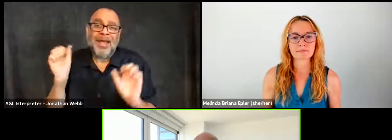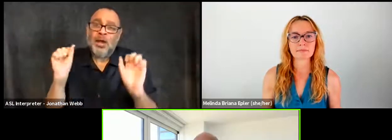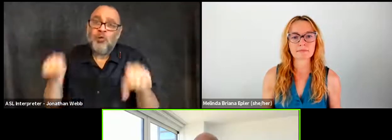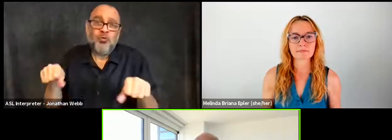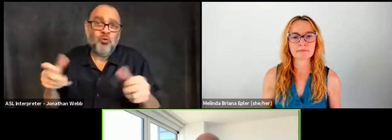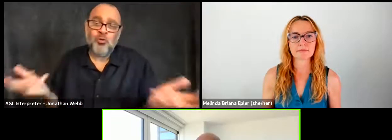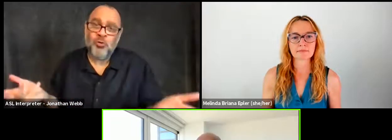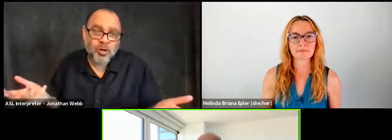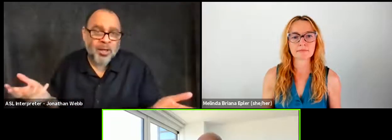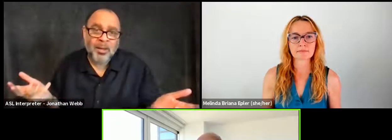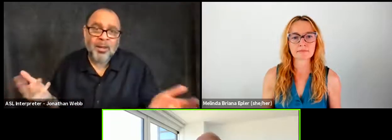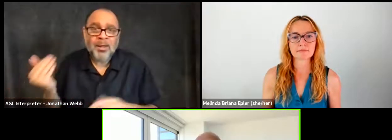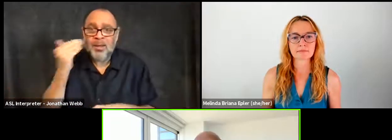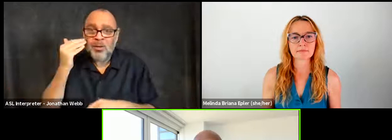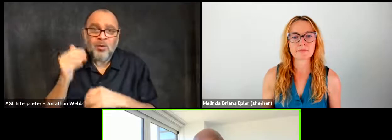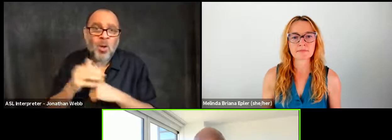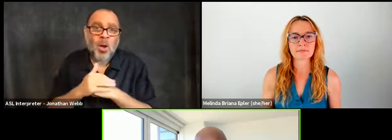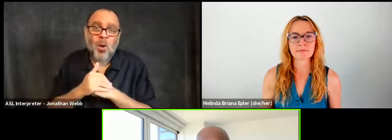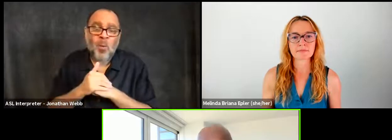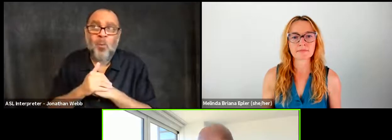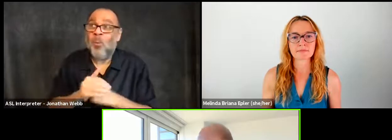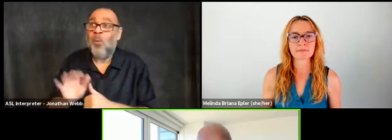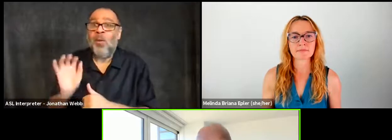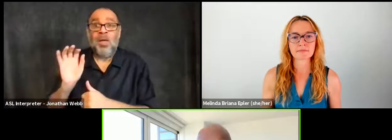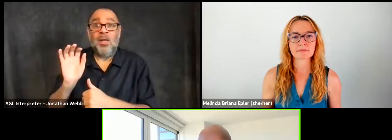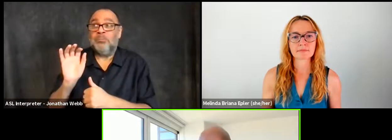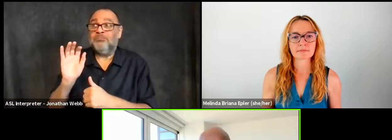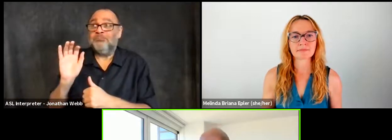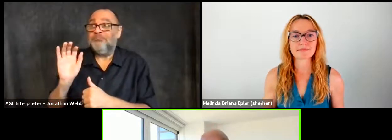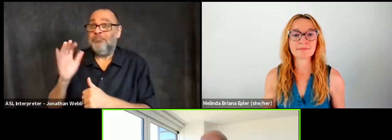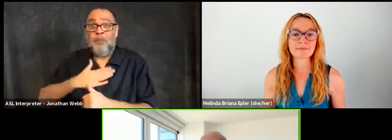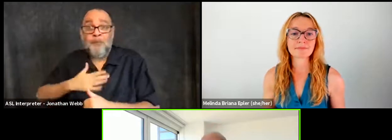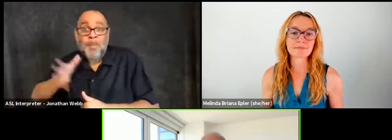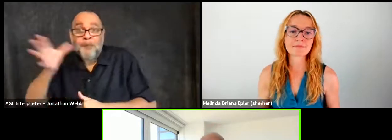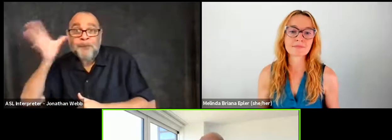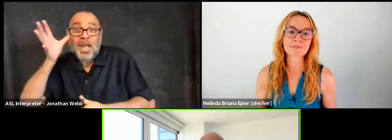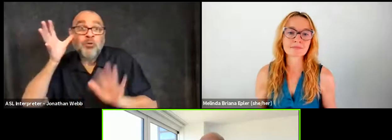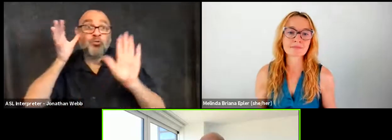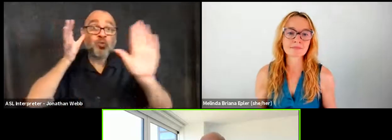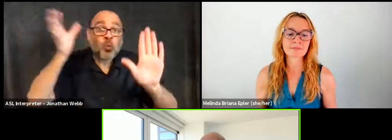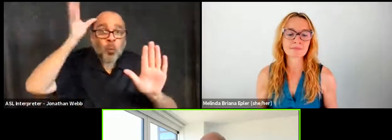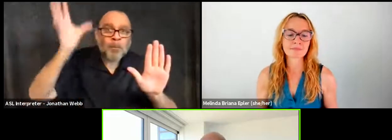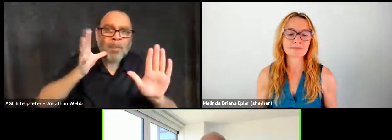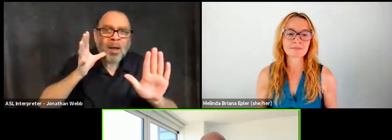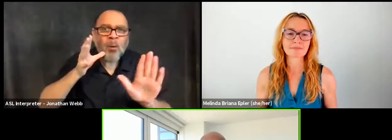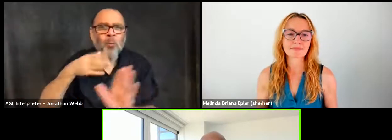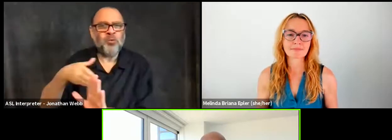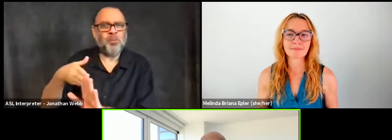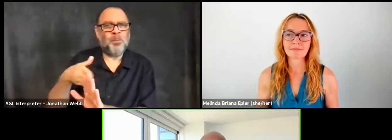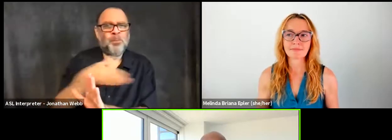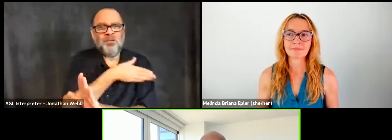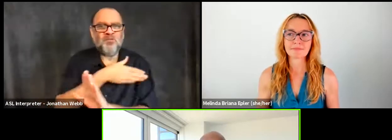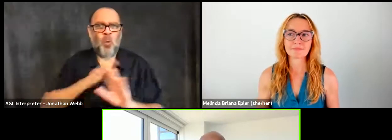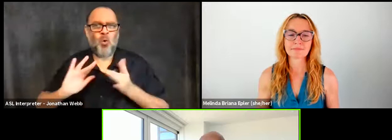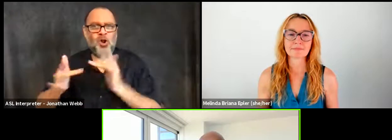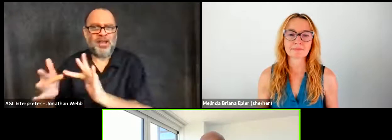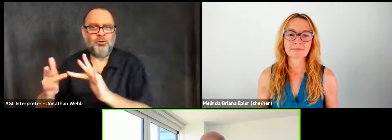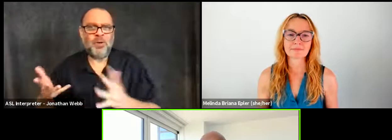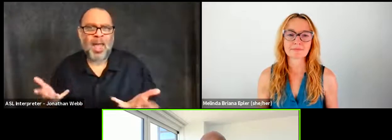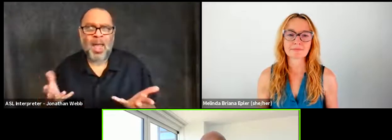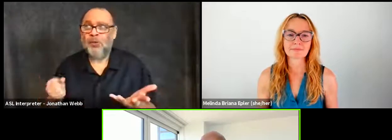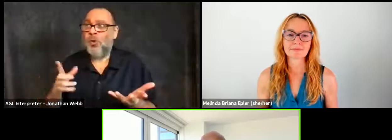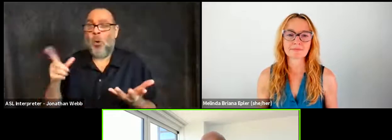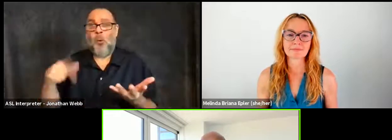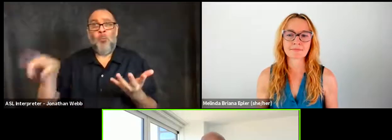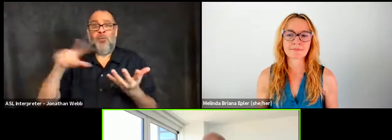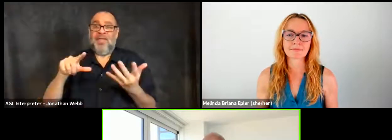our parents. They're pre-internet generation. So a lot of them doing the best they could with a got. But I do